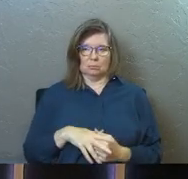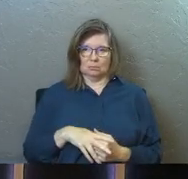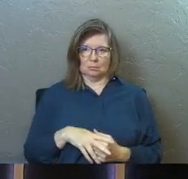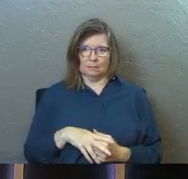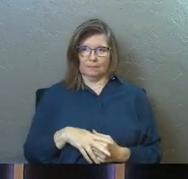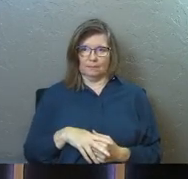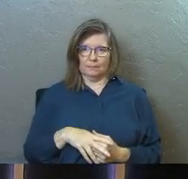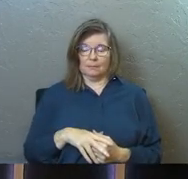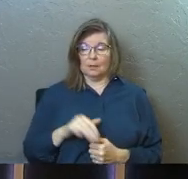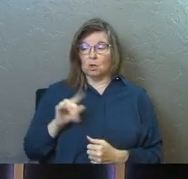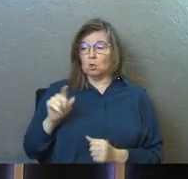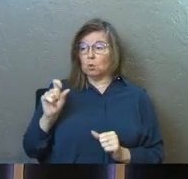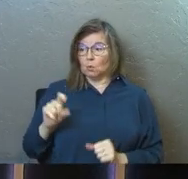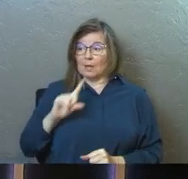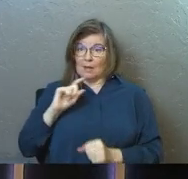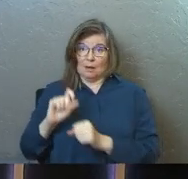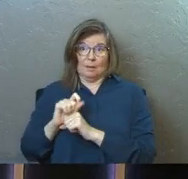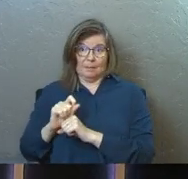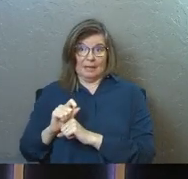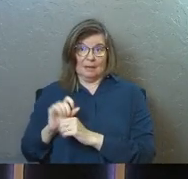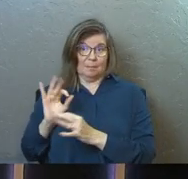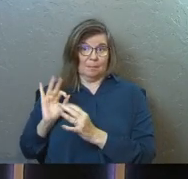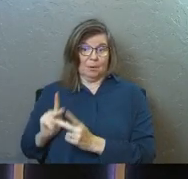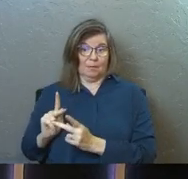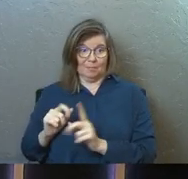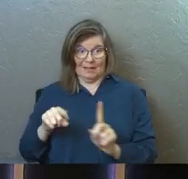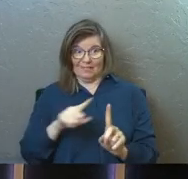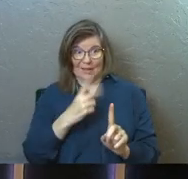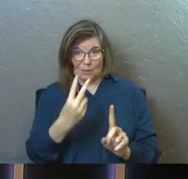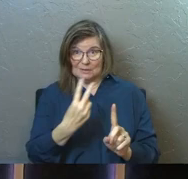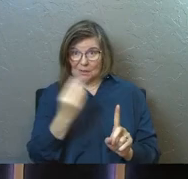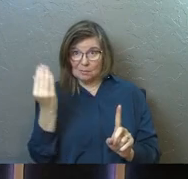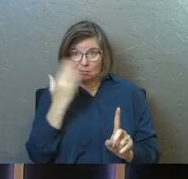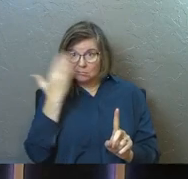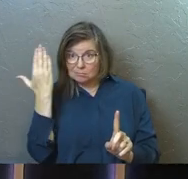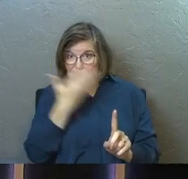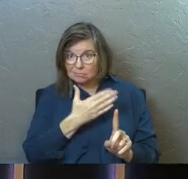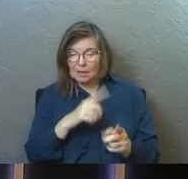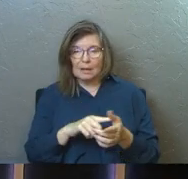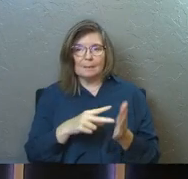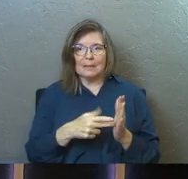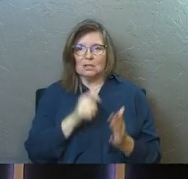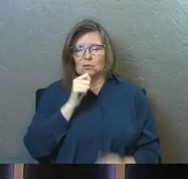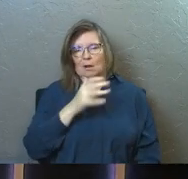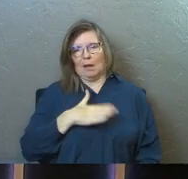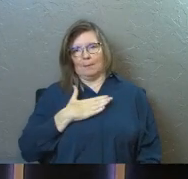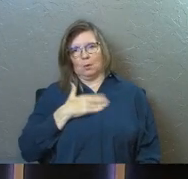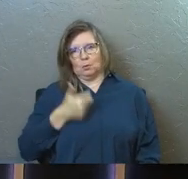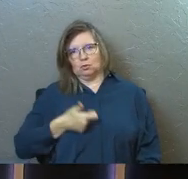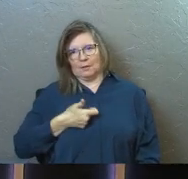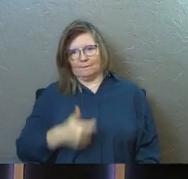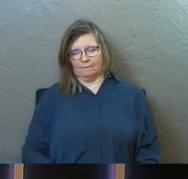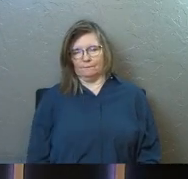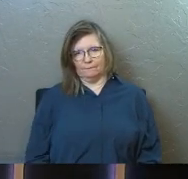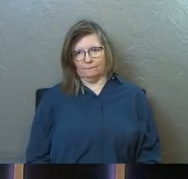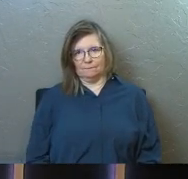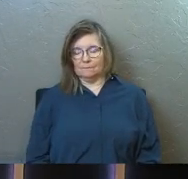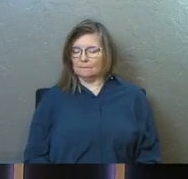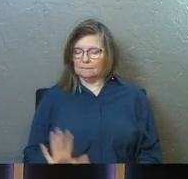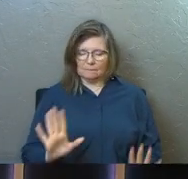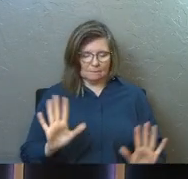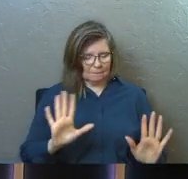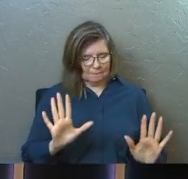superstar, but if they don't think you're a superstar and they don't acknowledge you as a superstar, then you're not a superstar and you can't be happy with yourself.